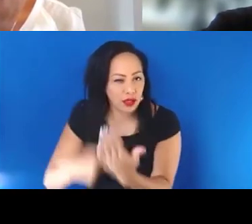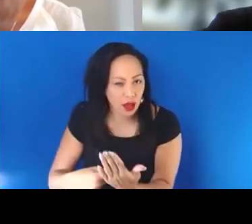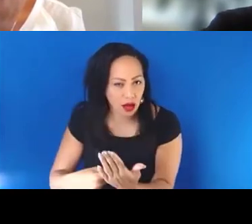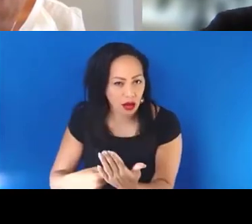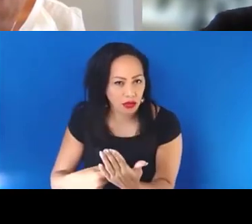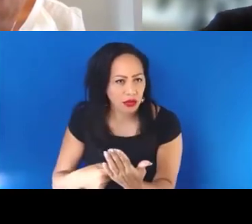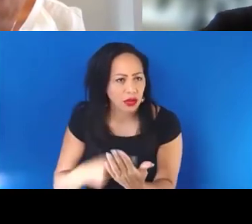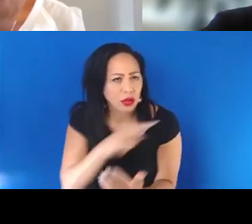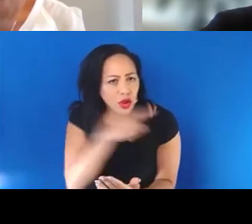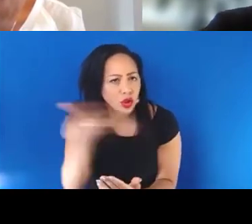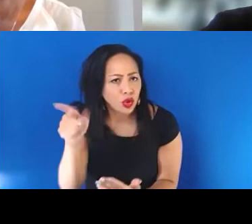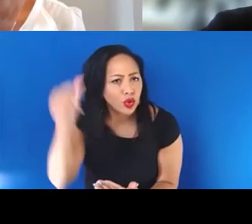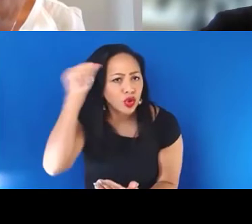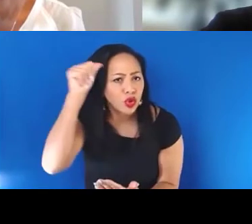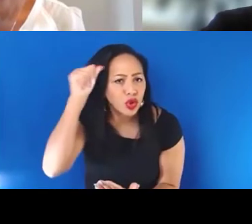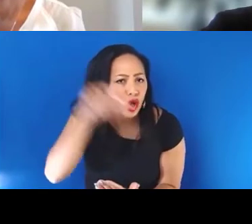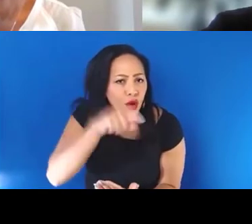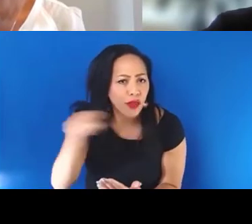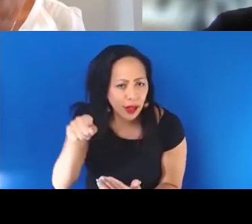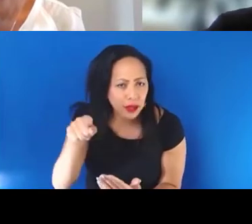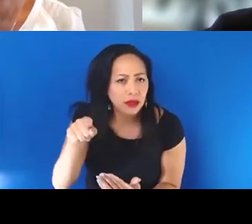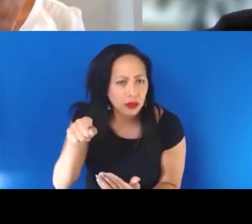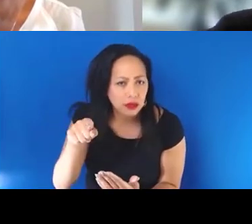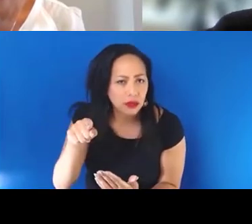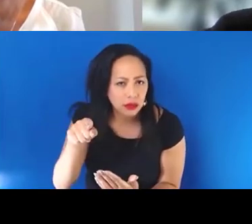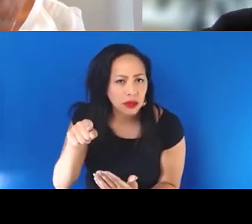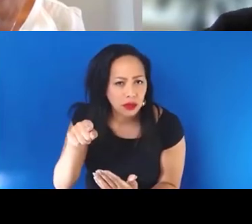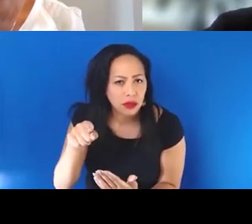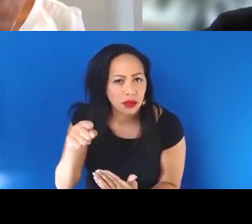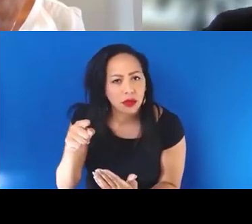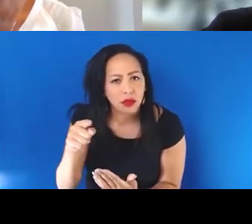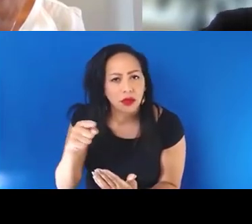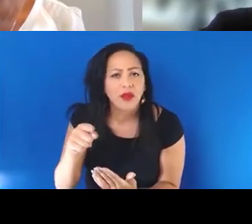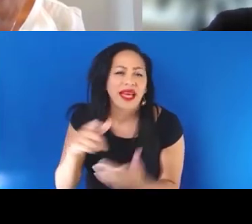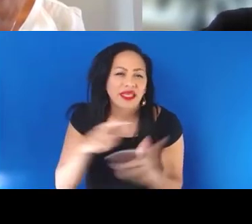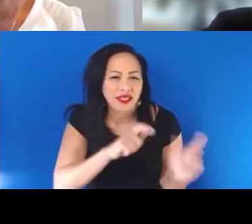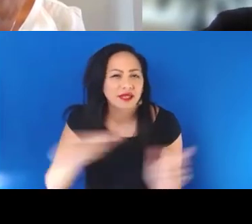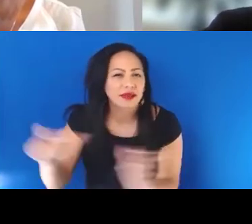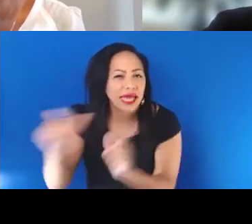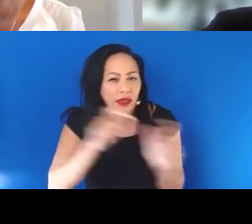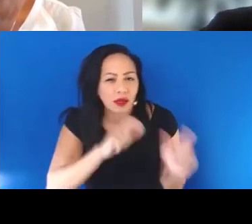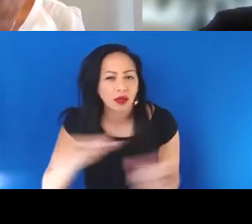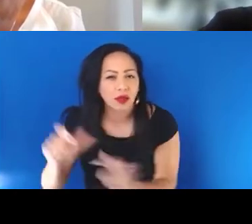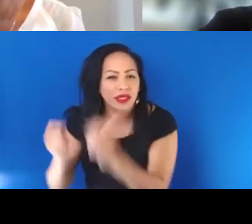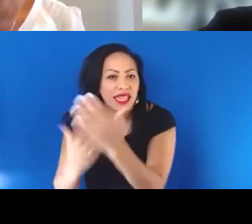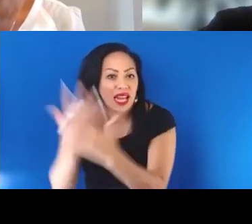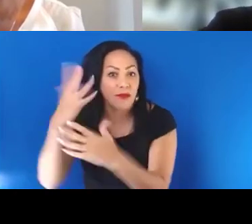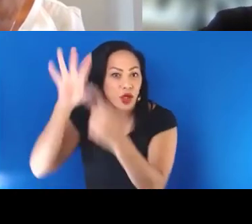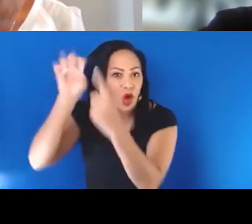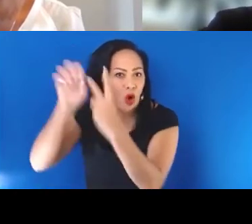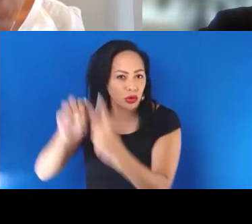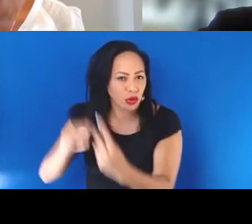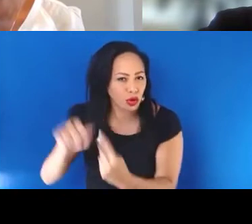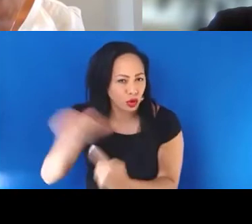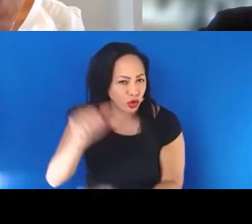with that in terms of calling it the SDGs, the Sustainable Development Goals.